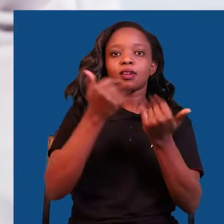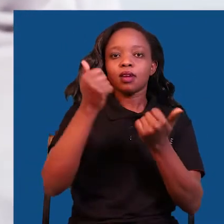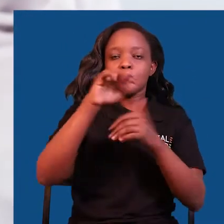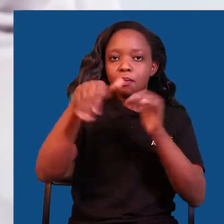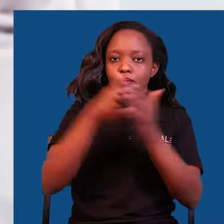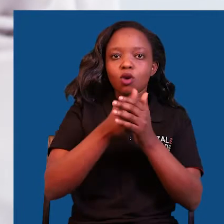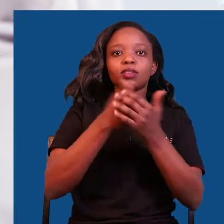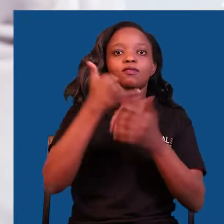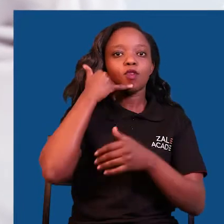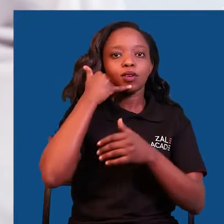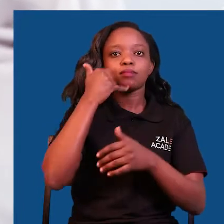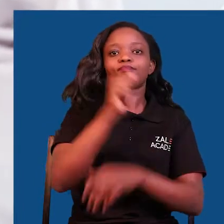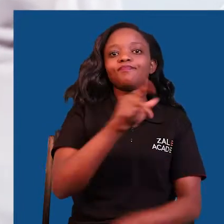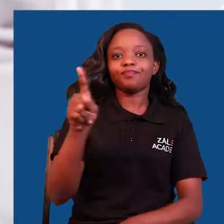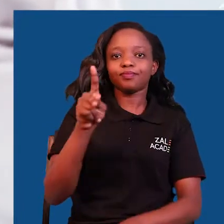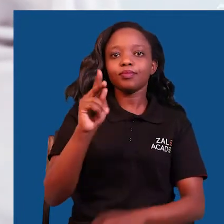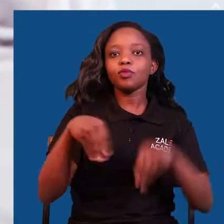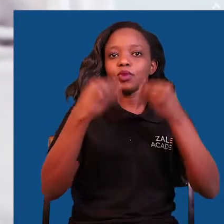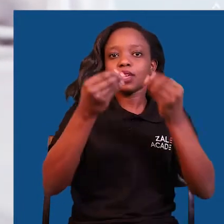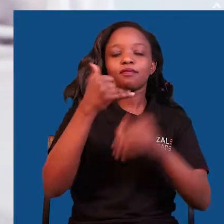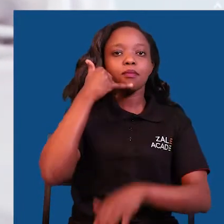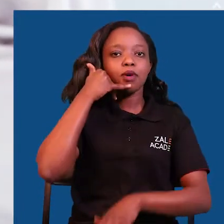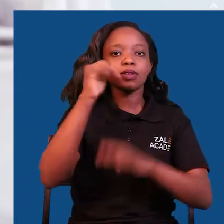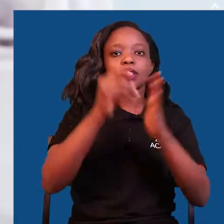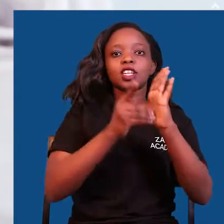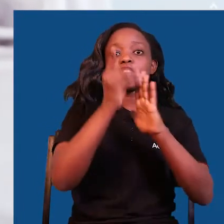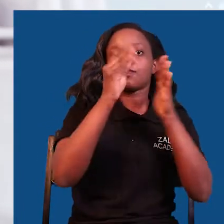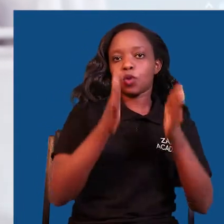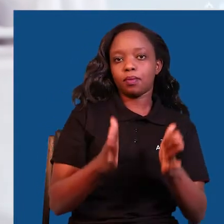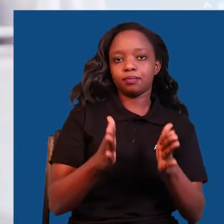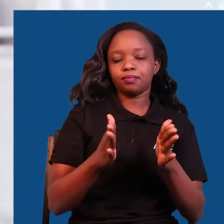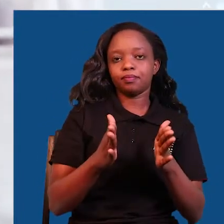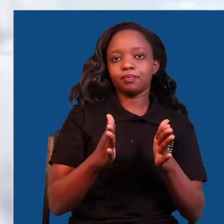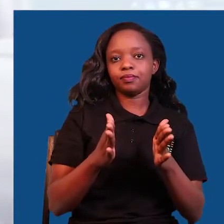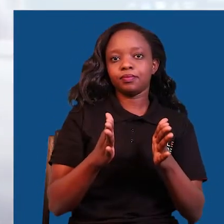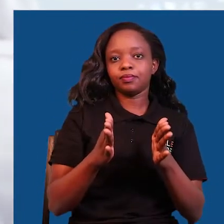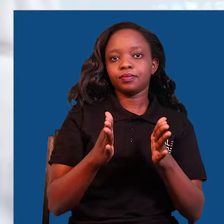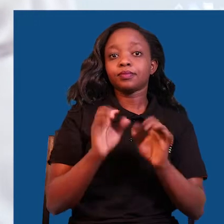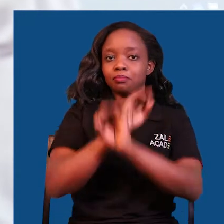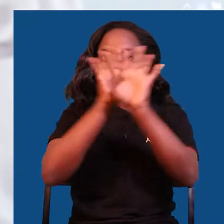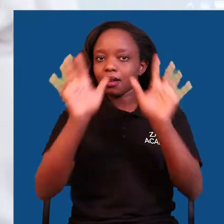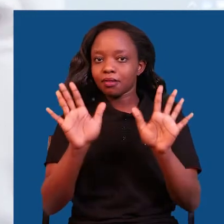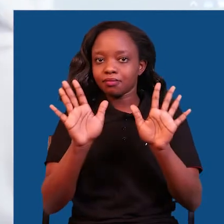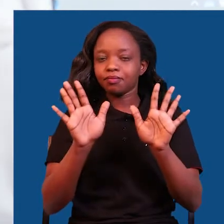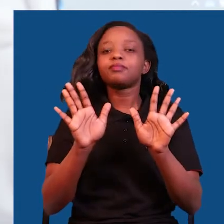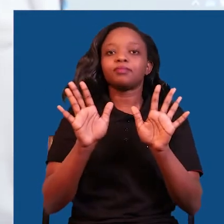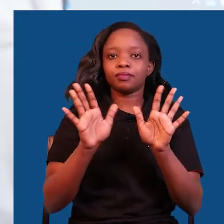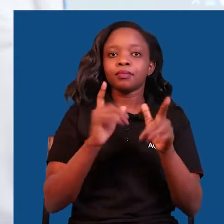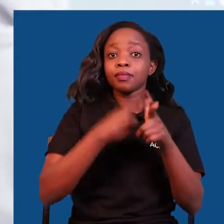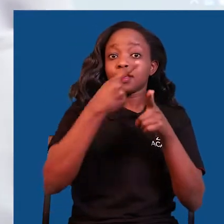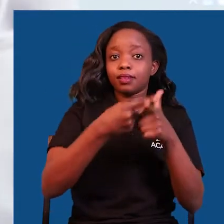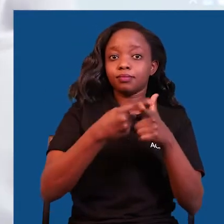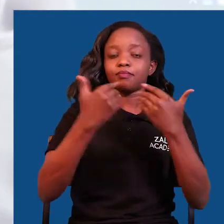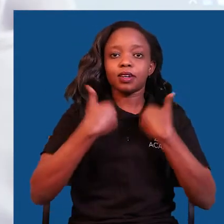are mobile devices. So we call them mobile developers or mobile application developers. Is that clear?